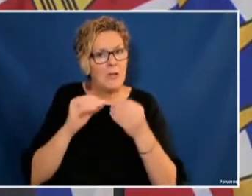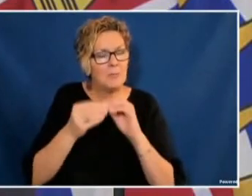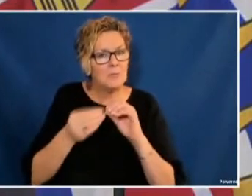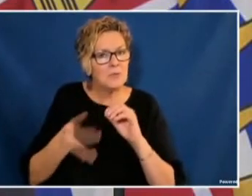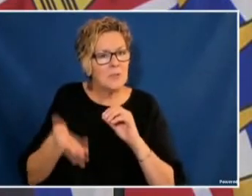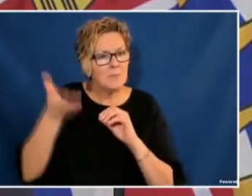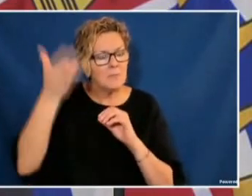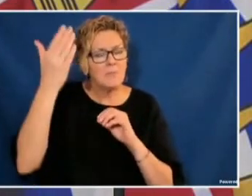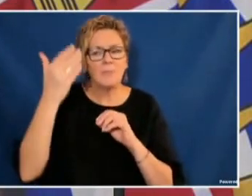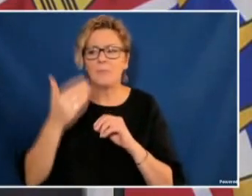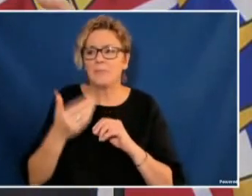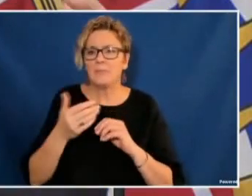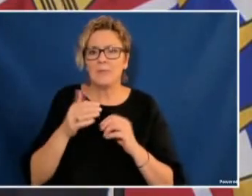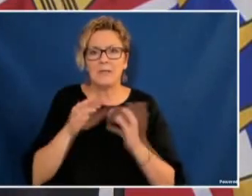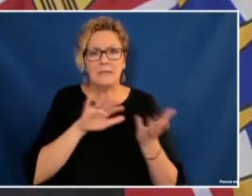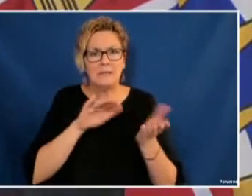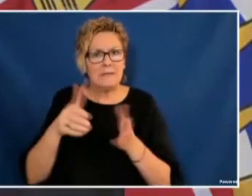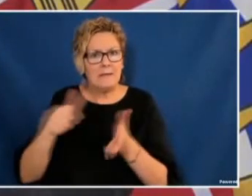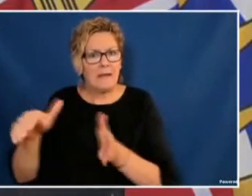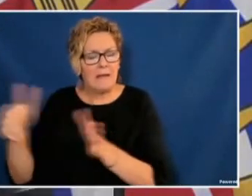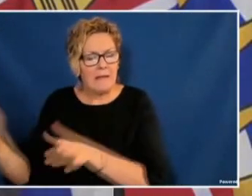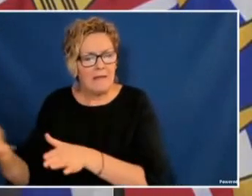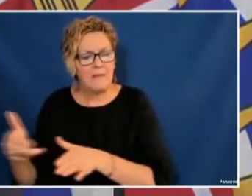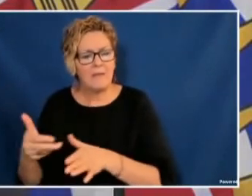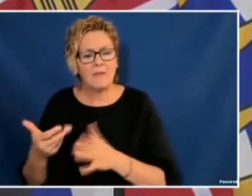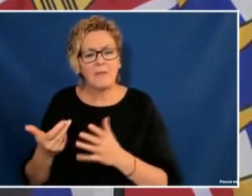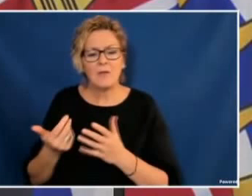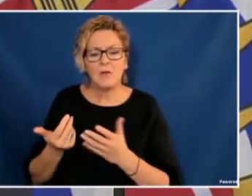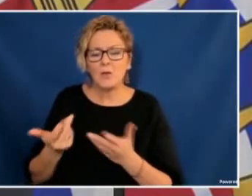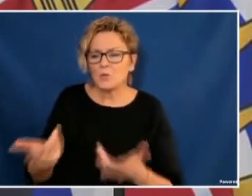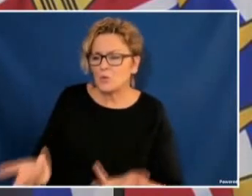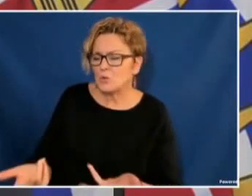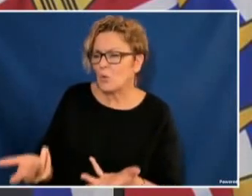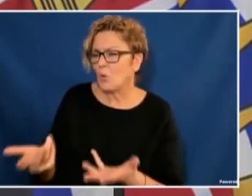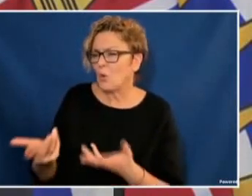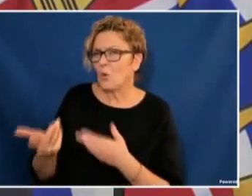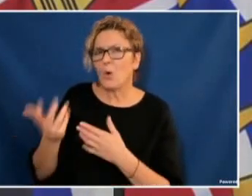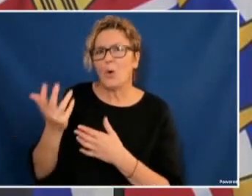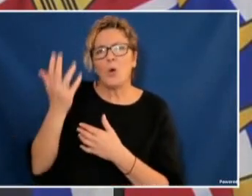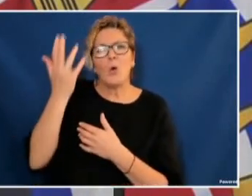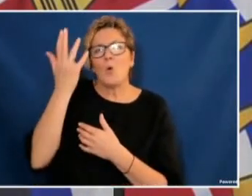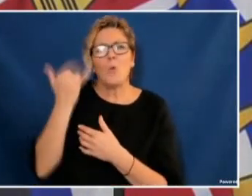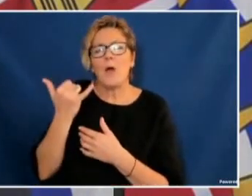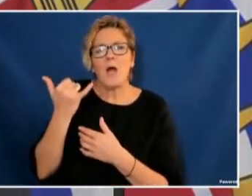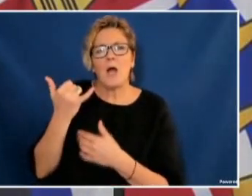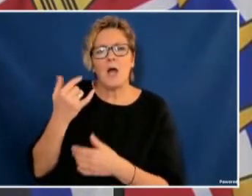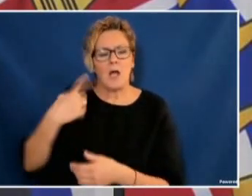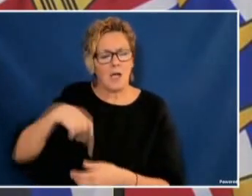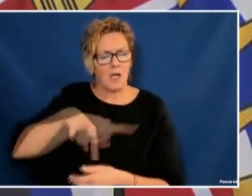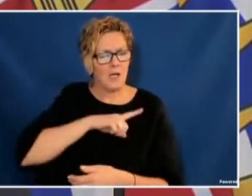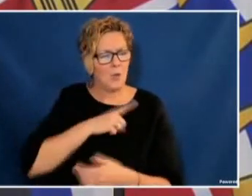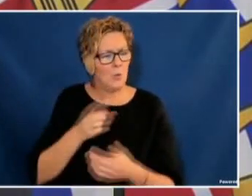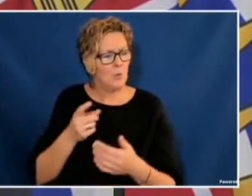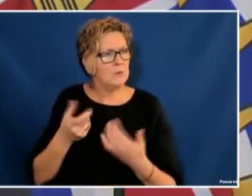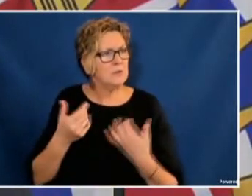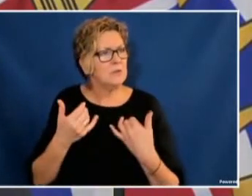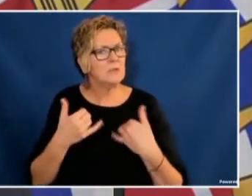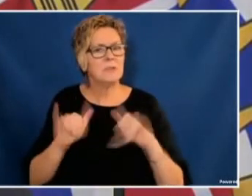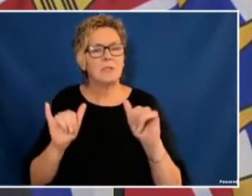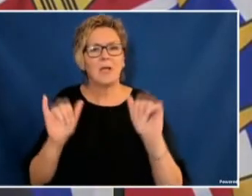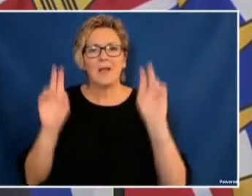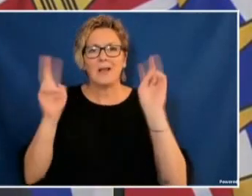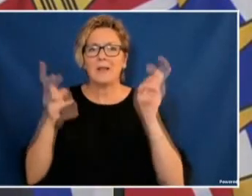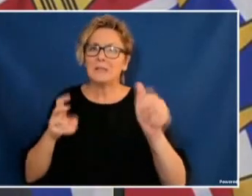experienced contact tracers to be able to help catch up on some of the areas that we found challenging. And you